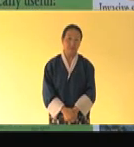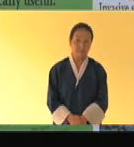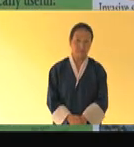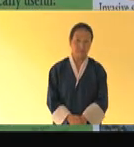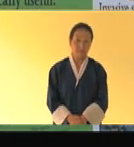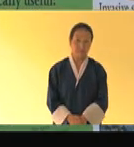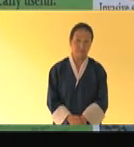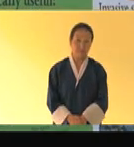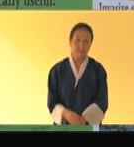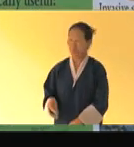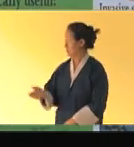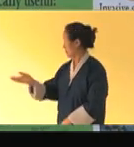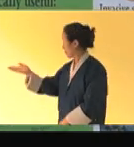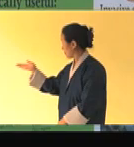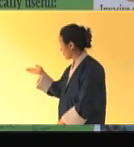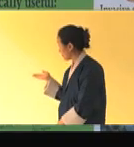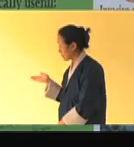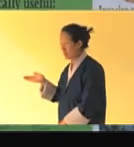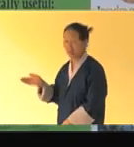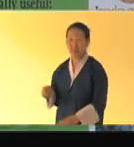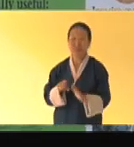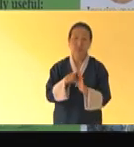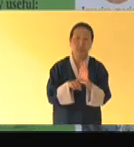globally threatened. And similarly, we have